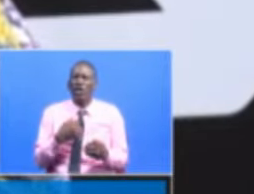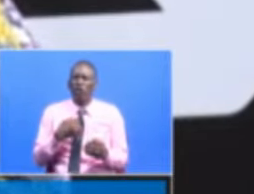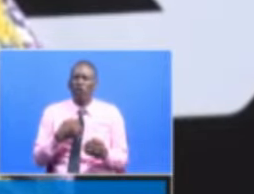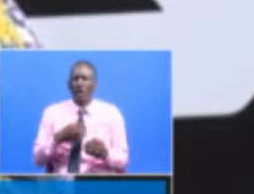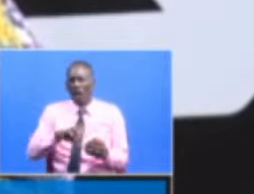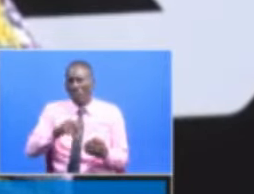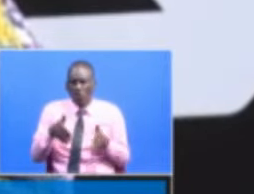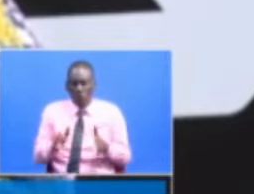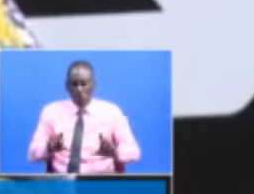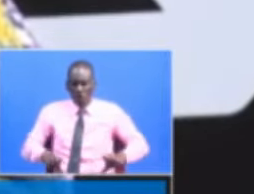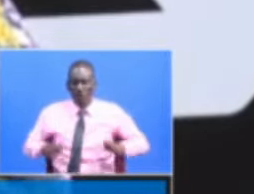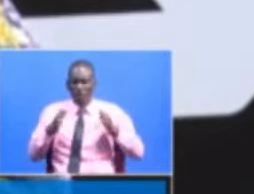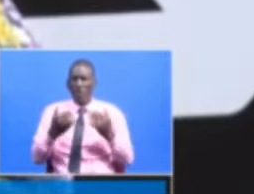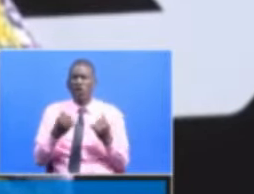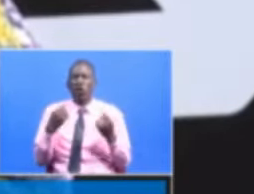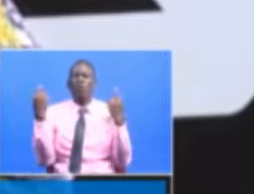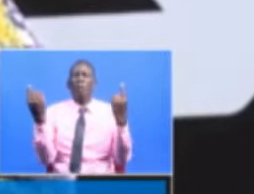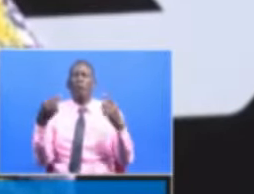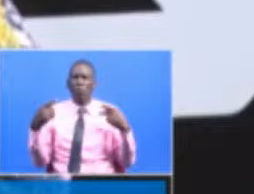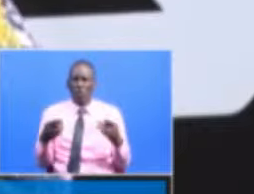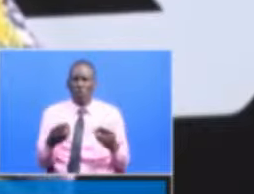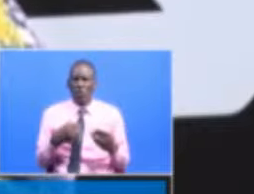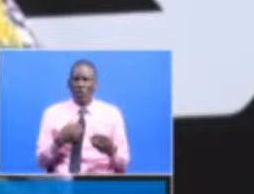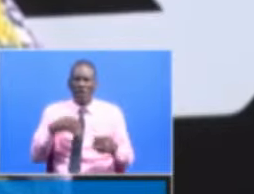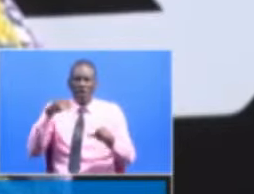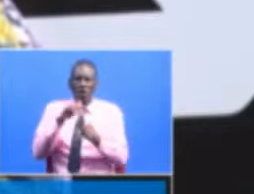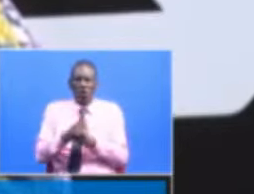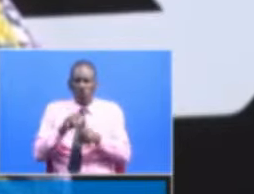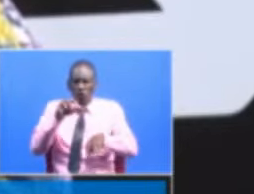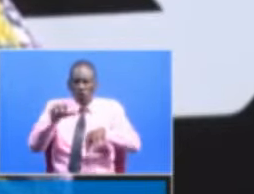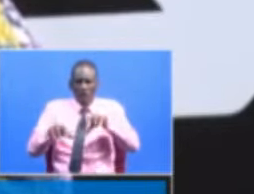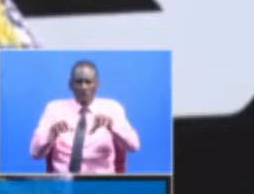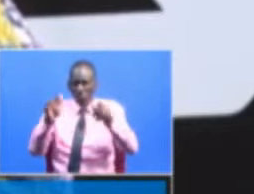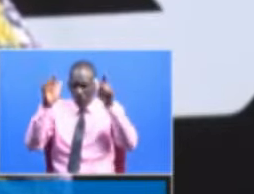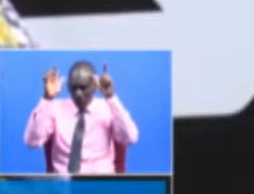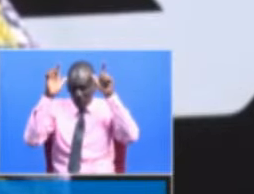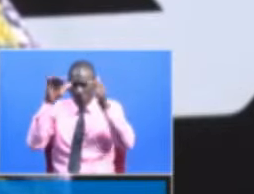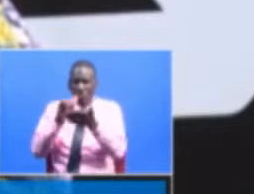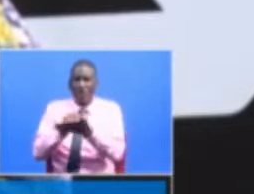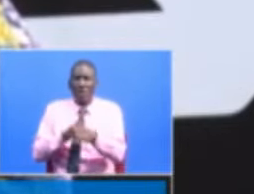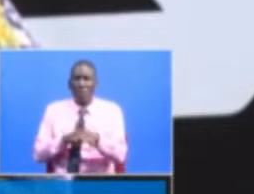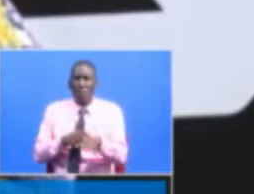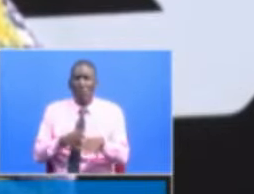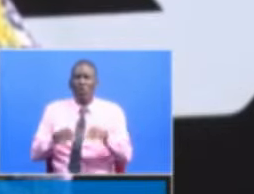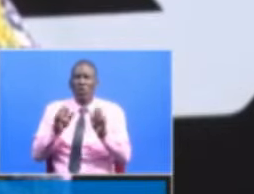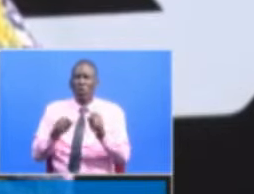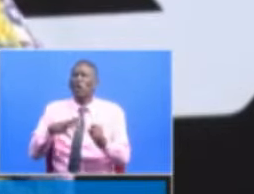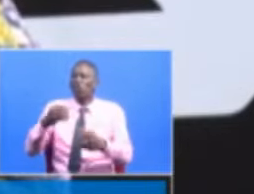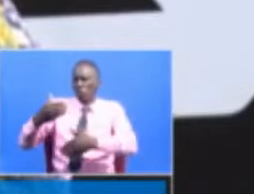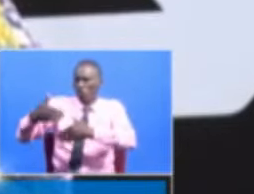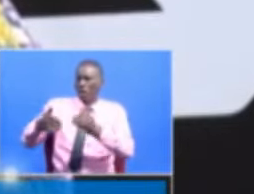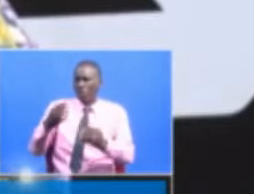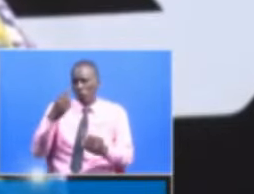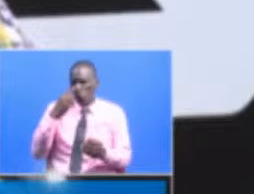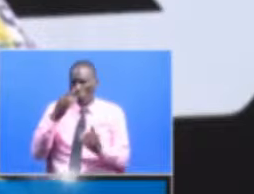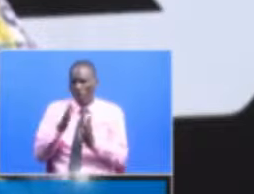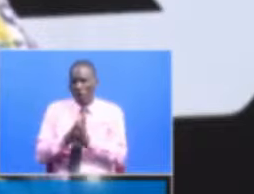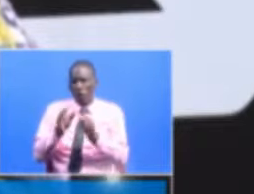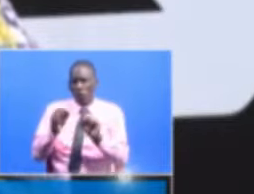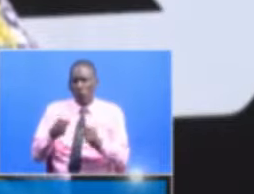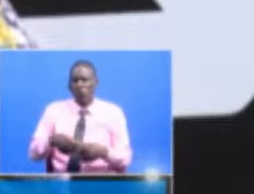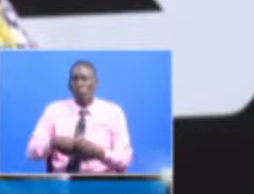also, because we are pastoralists, we had a lot of herd of cattle. And if you can even step to a neighbor's home and you can be given milk